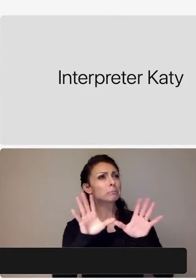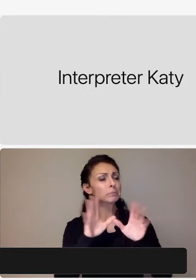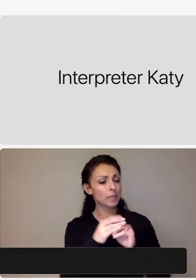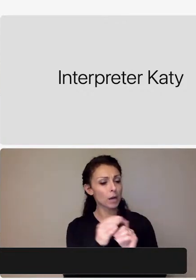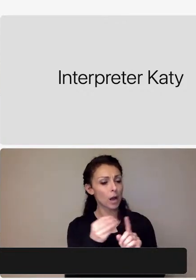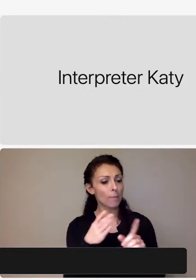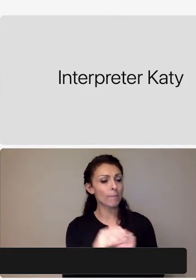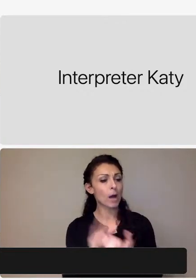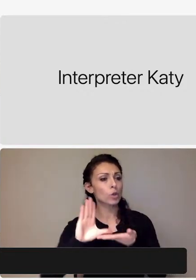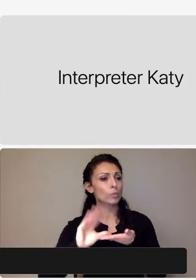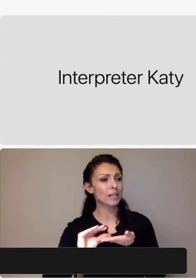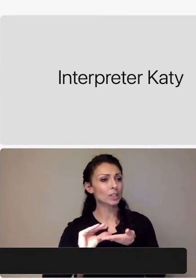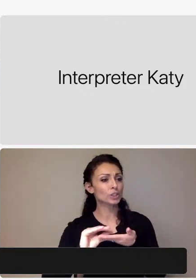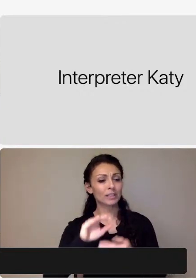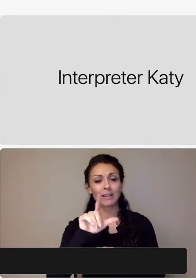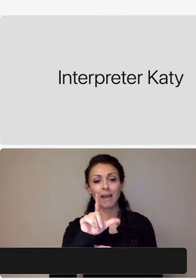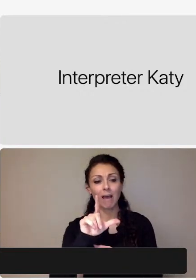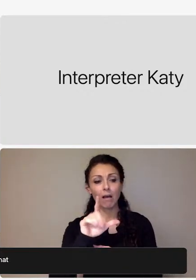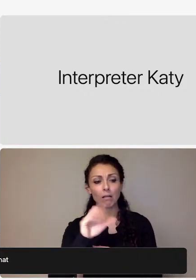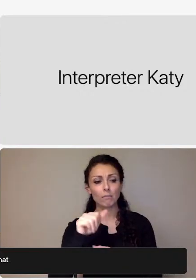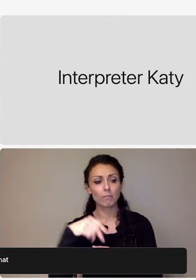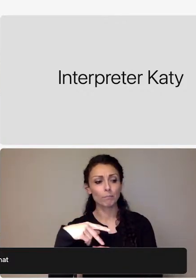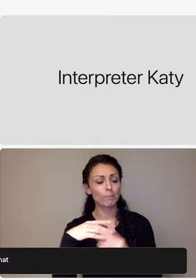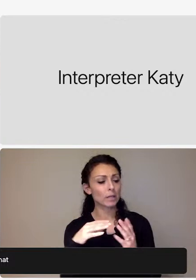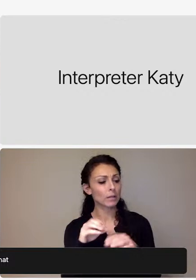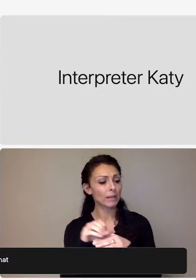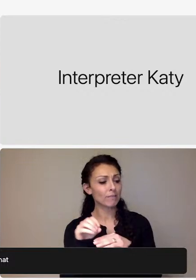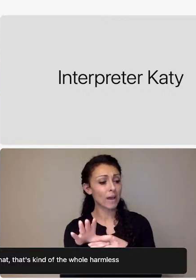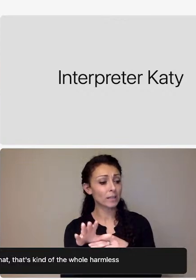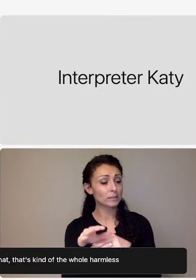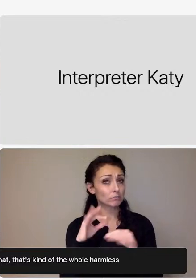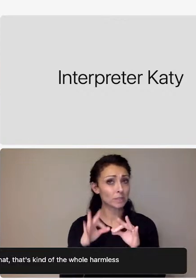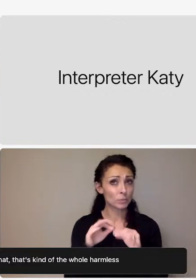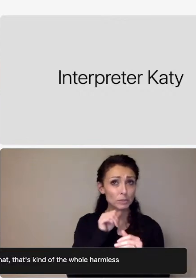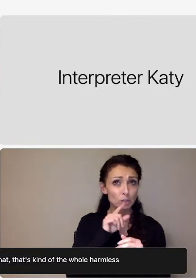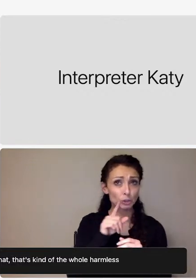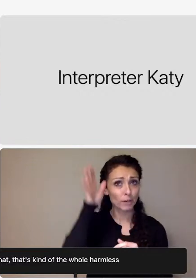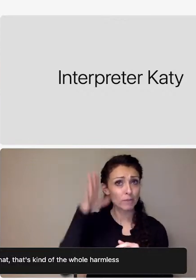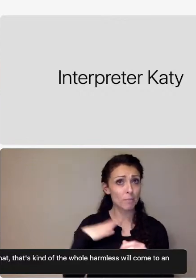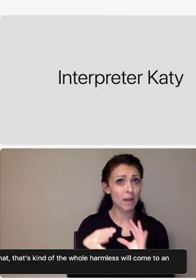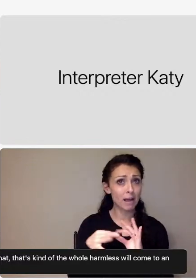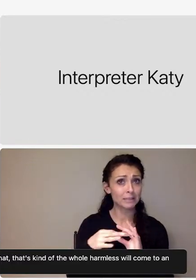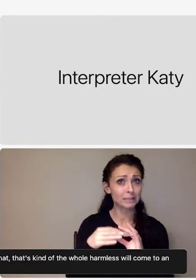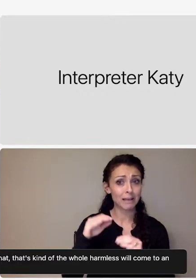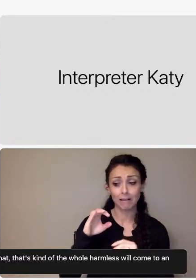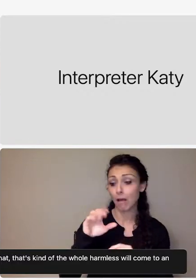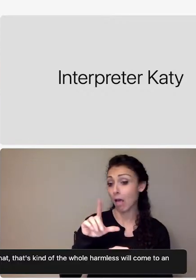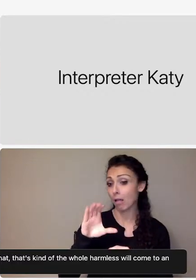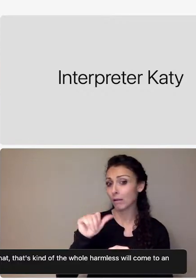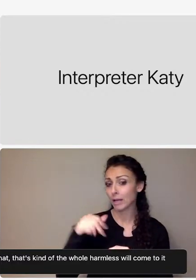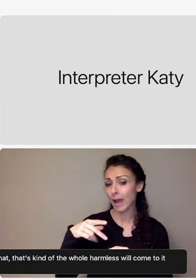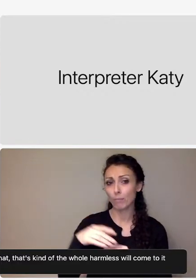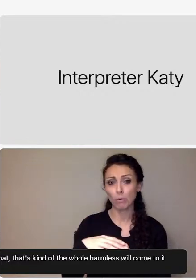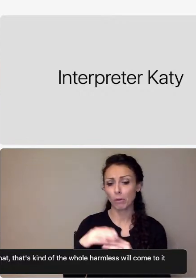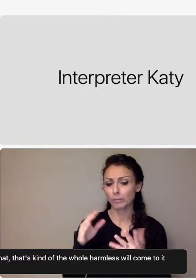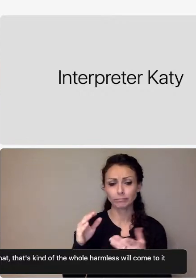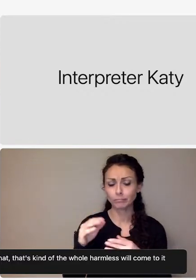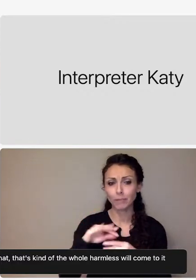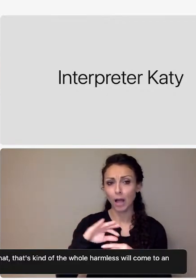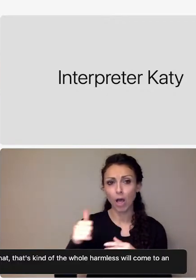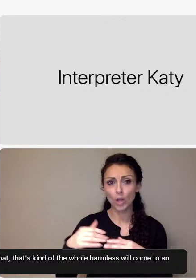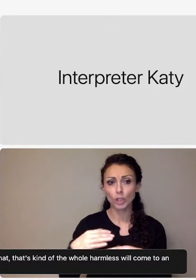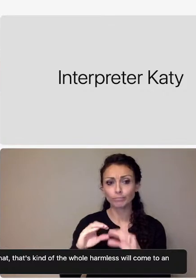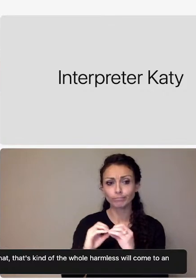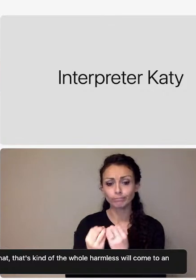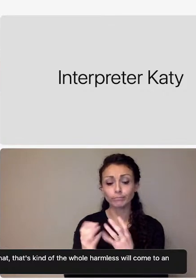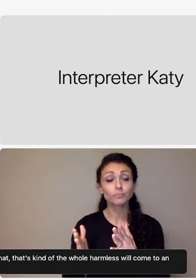reduction in lcf you mentioned that that's kind of the whole harmless that will come to an end and so you said it's two years worth of um